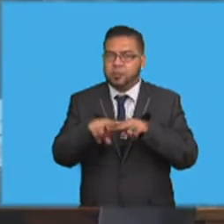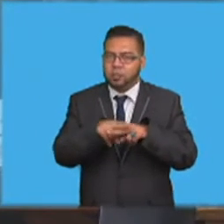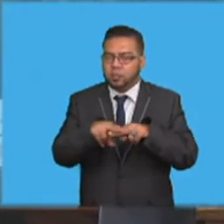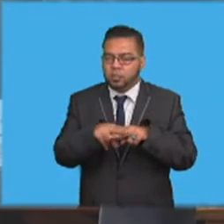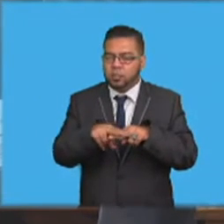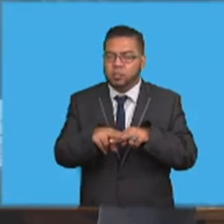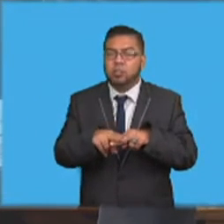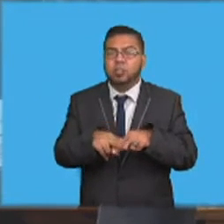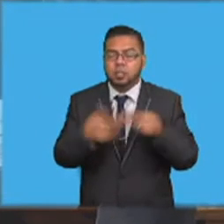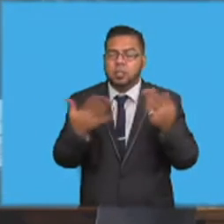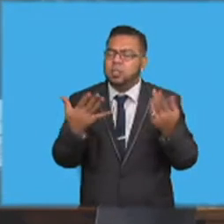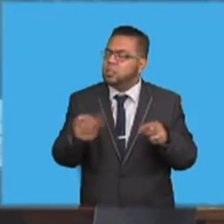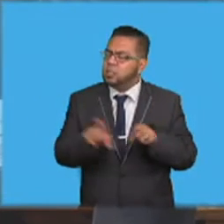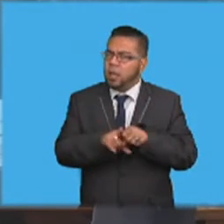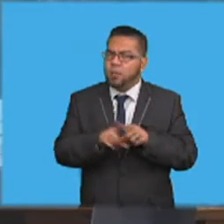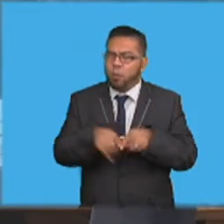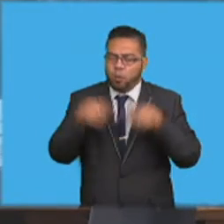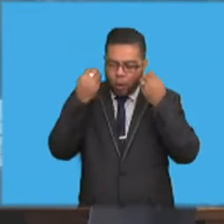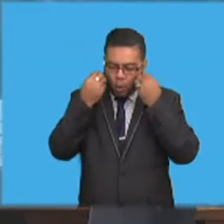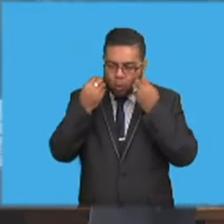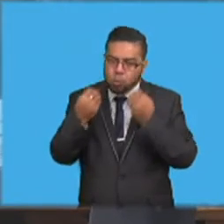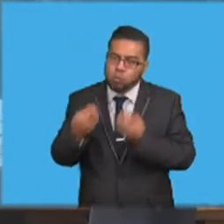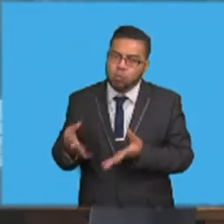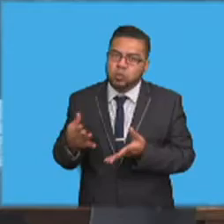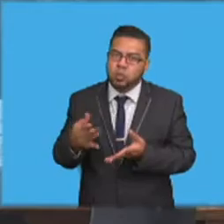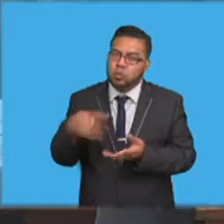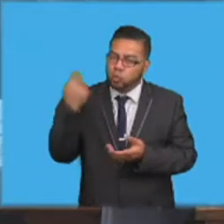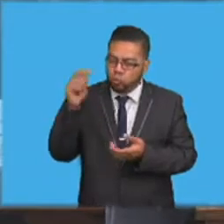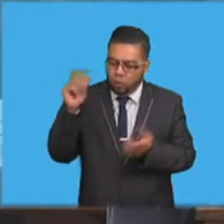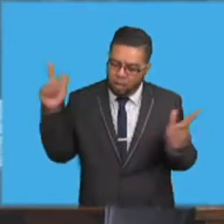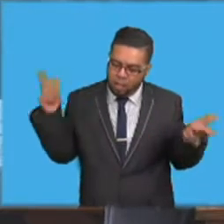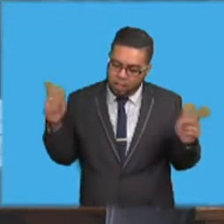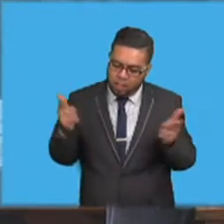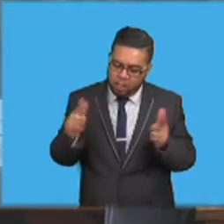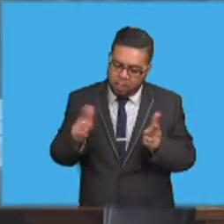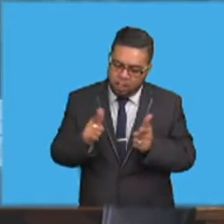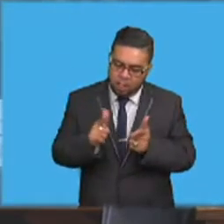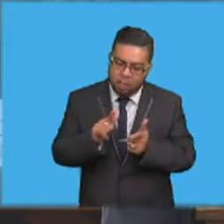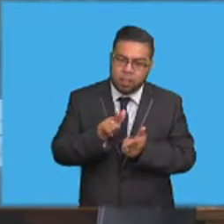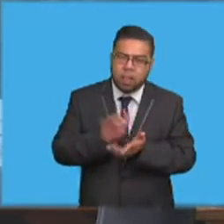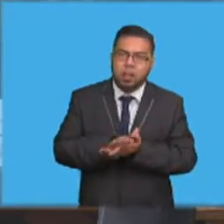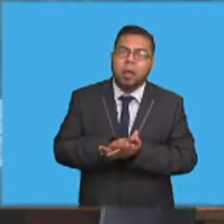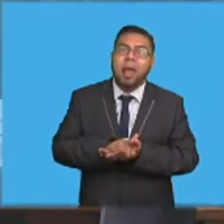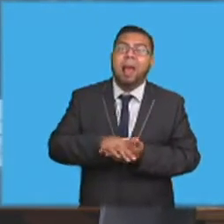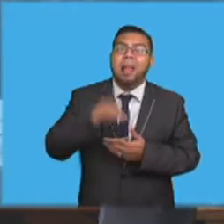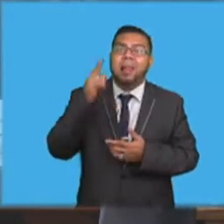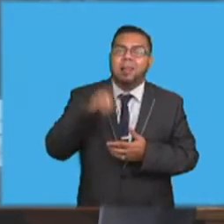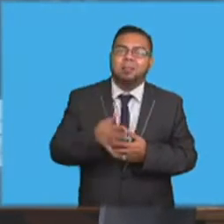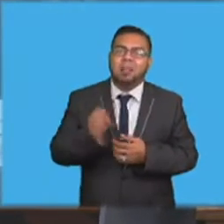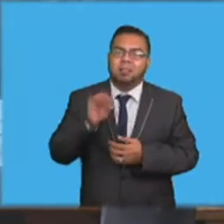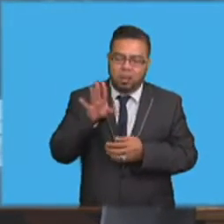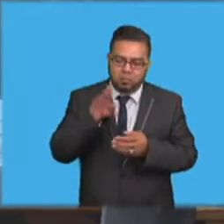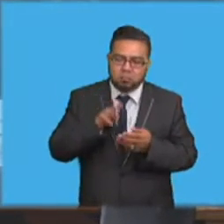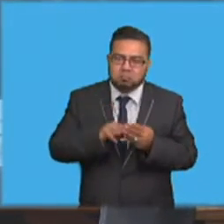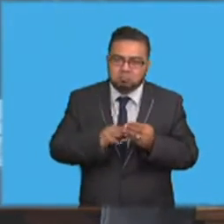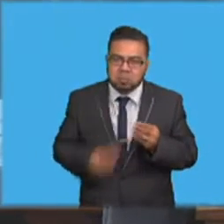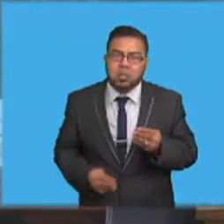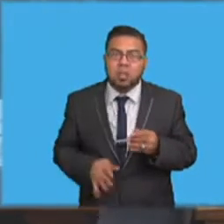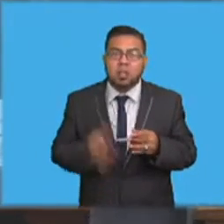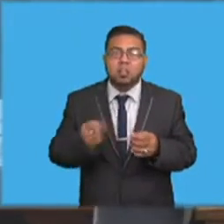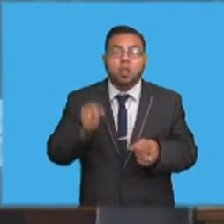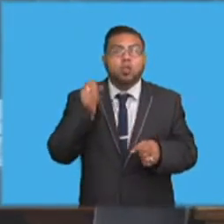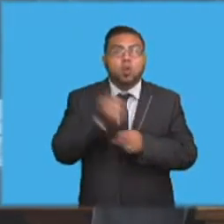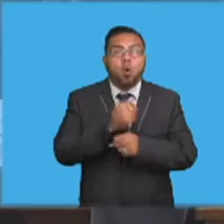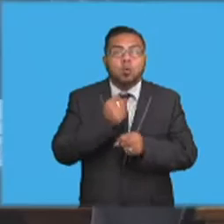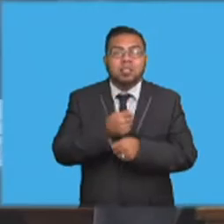2 species that were once found in depth of less than 10 meters. These species are golden